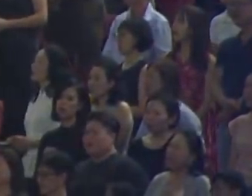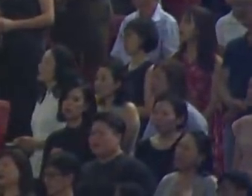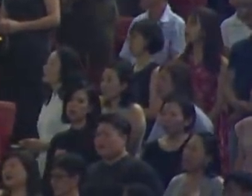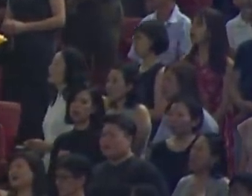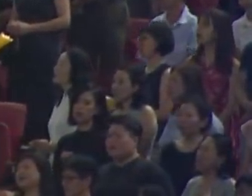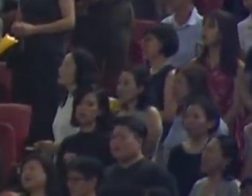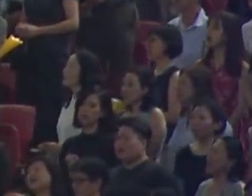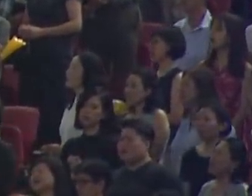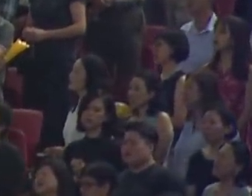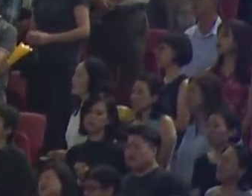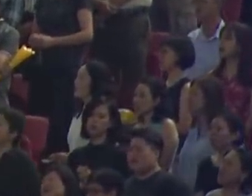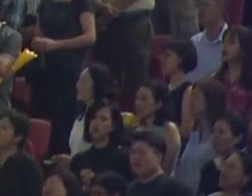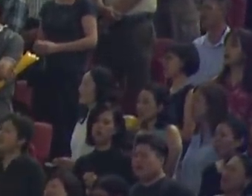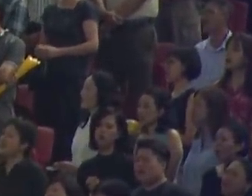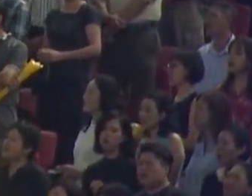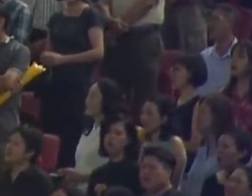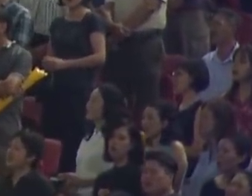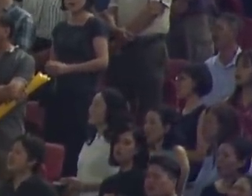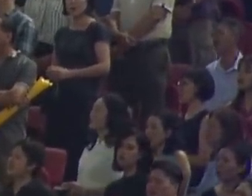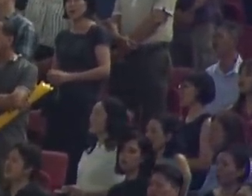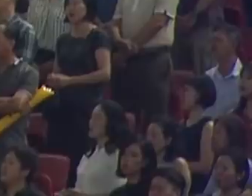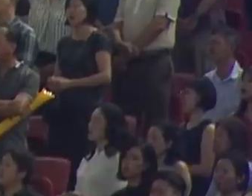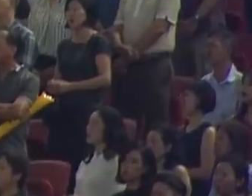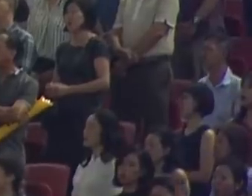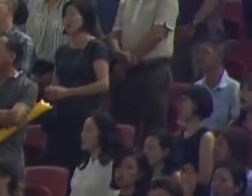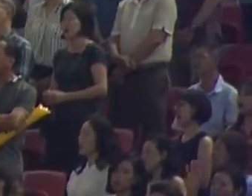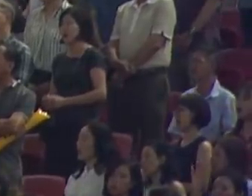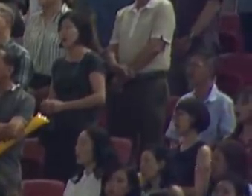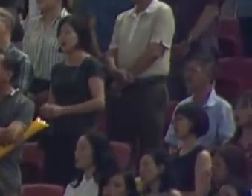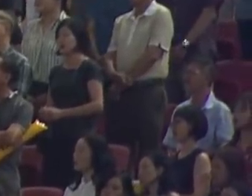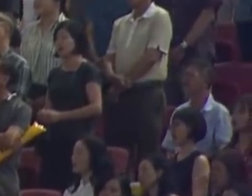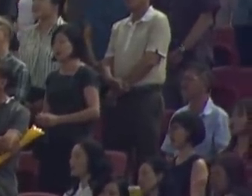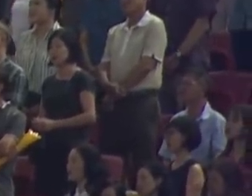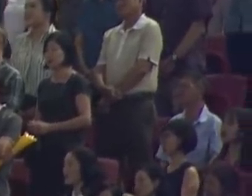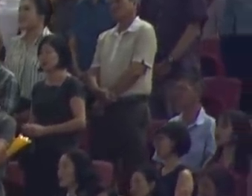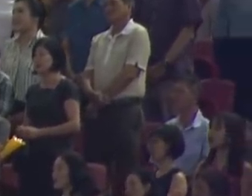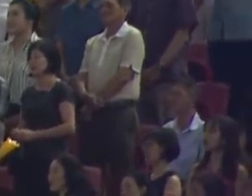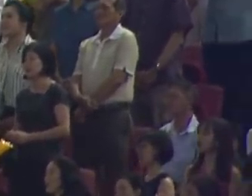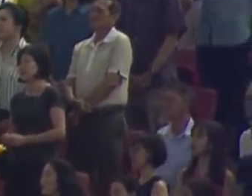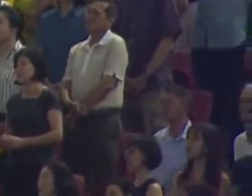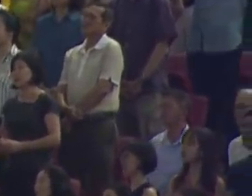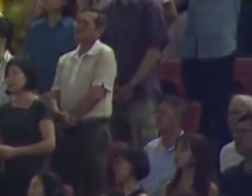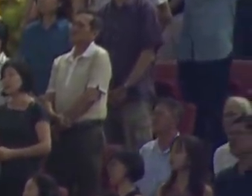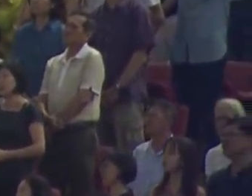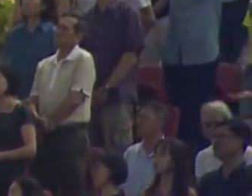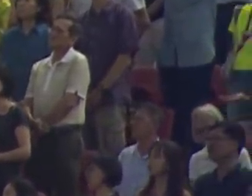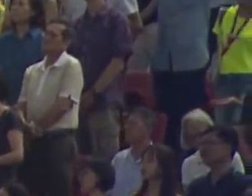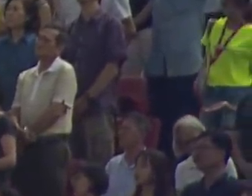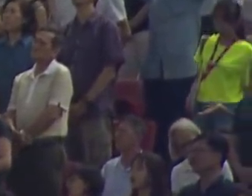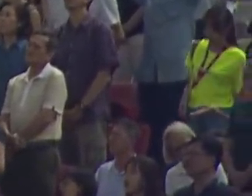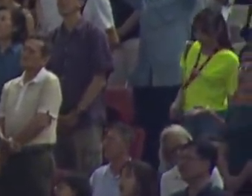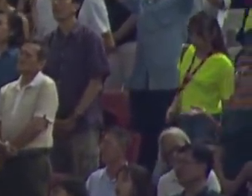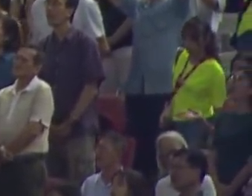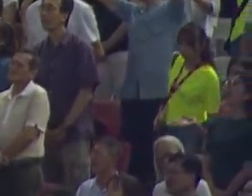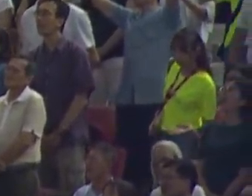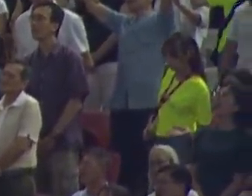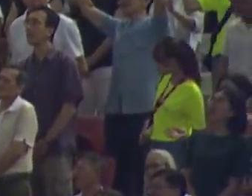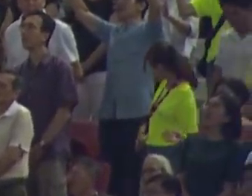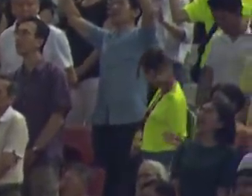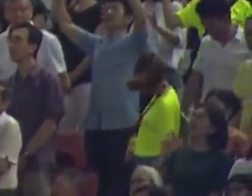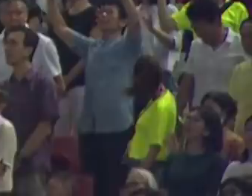My God, my Savior has ransomed me,